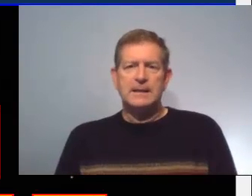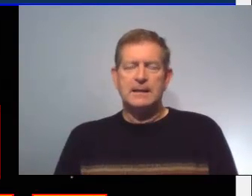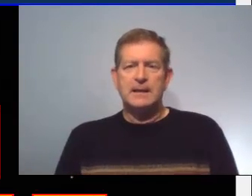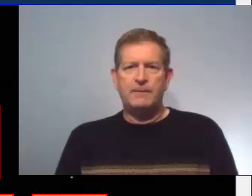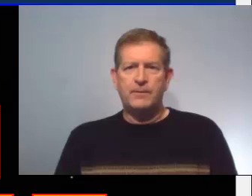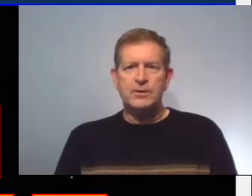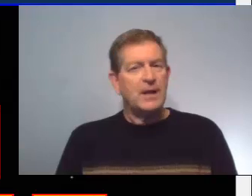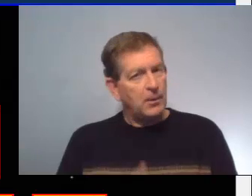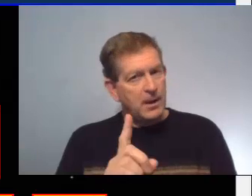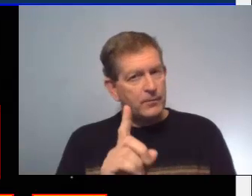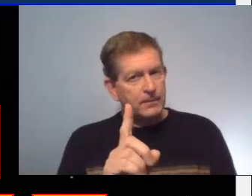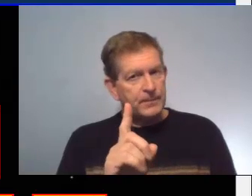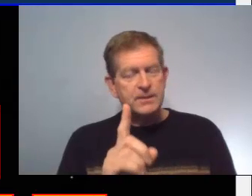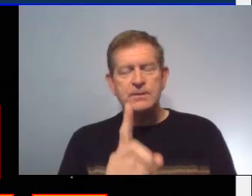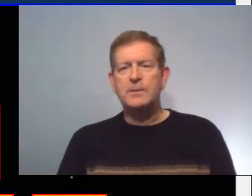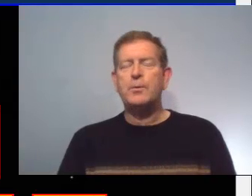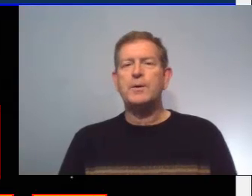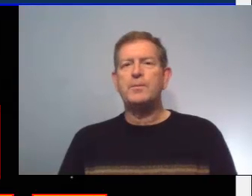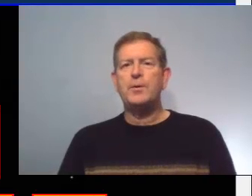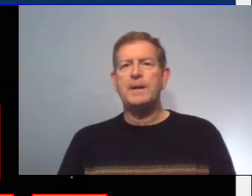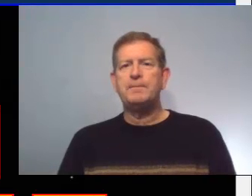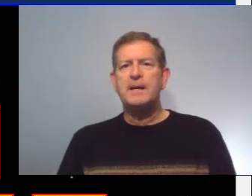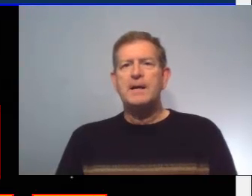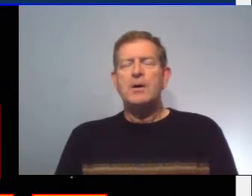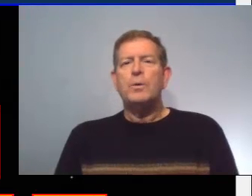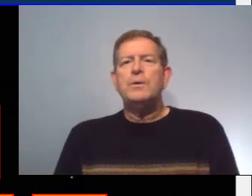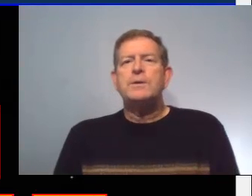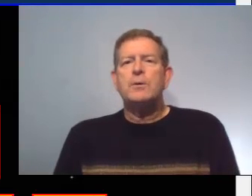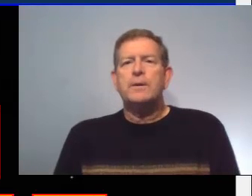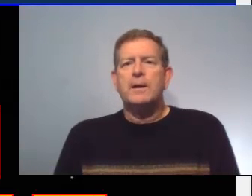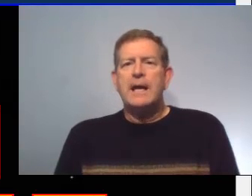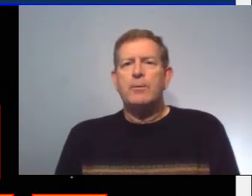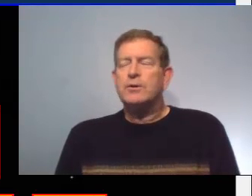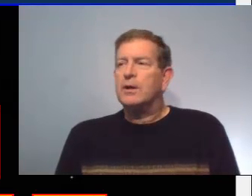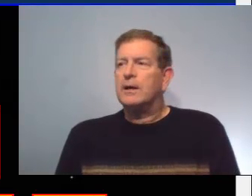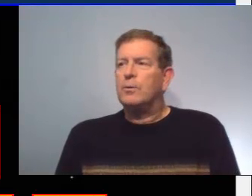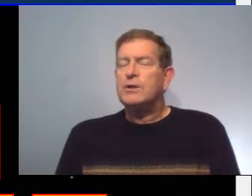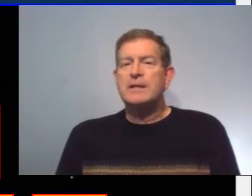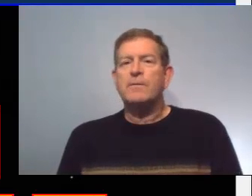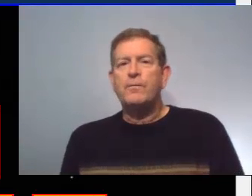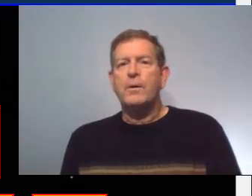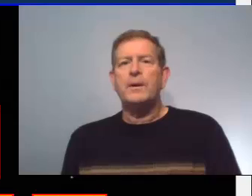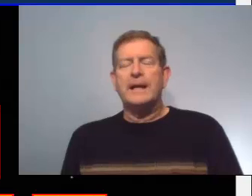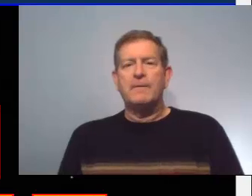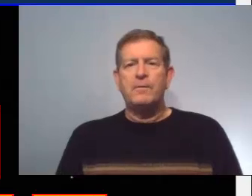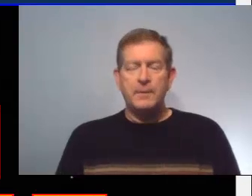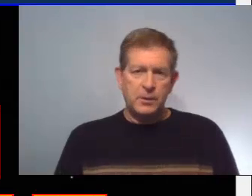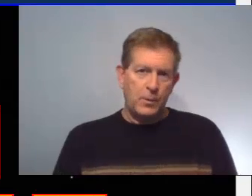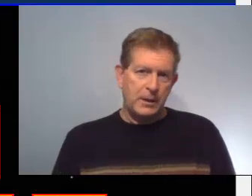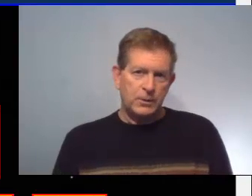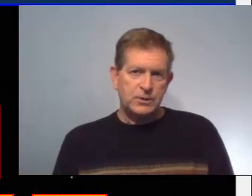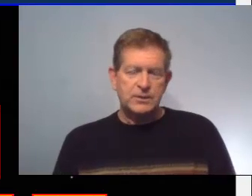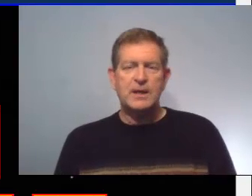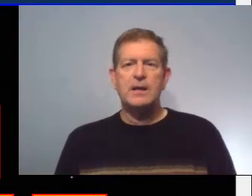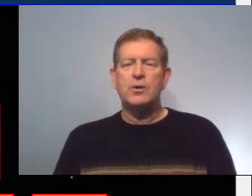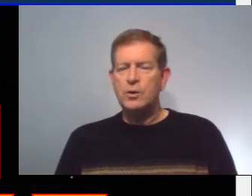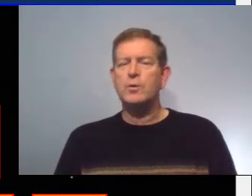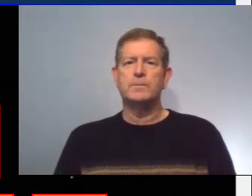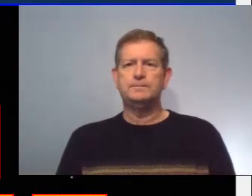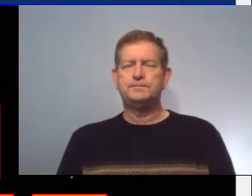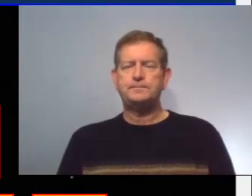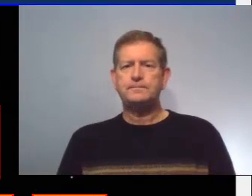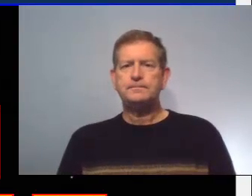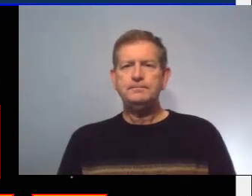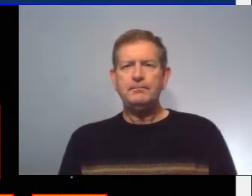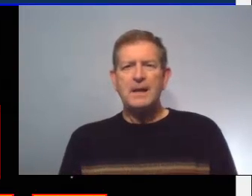vous at first. However, and this is an important point, when you deal with a language which has a formal and a familiar way in which to say